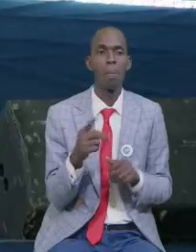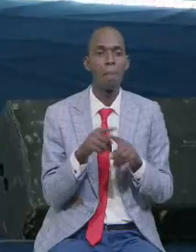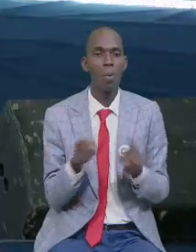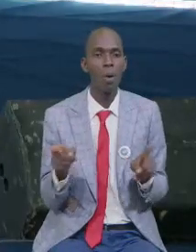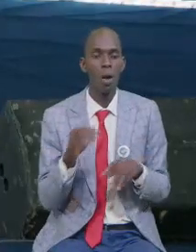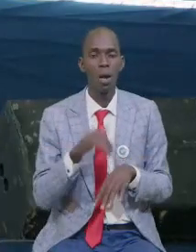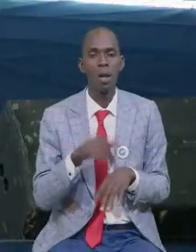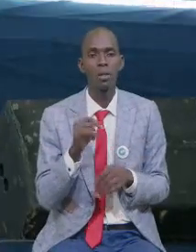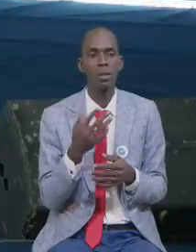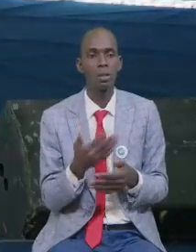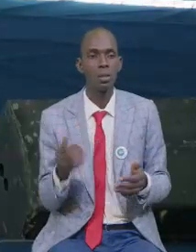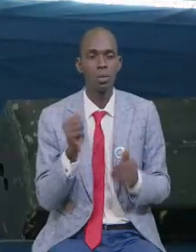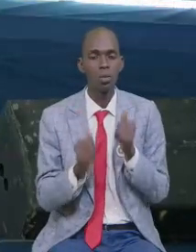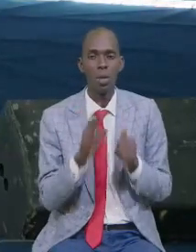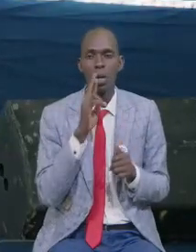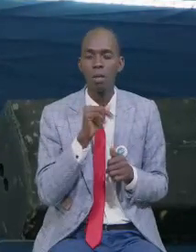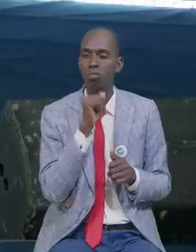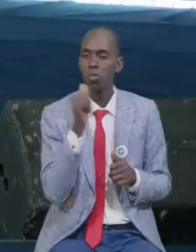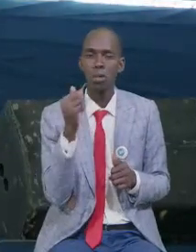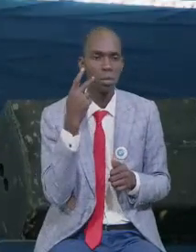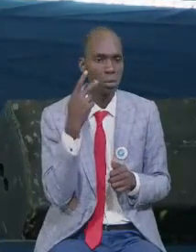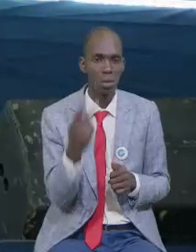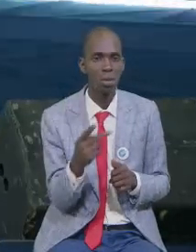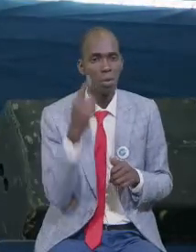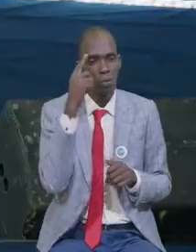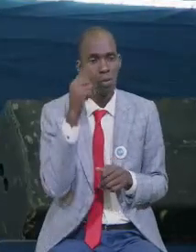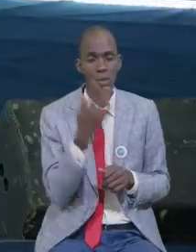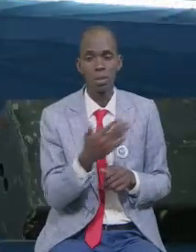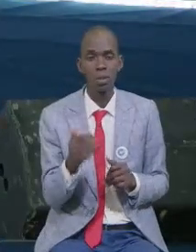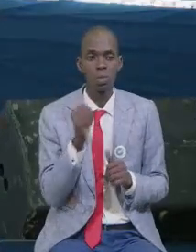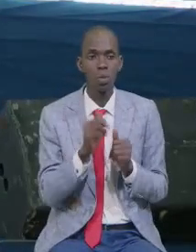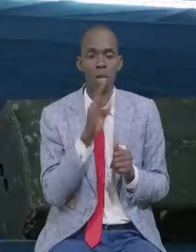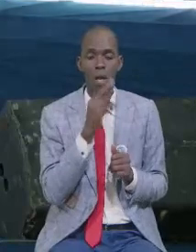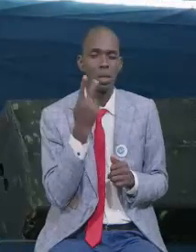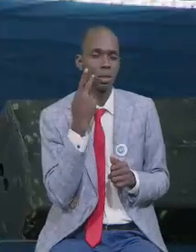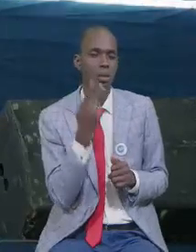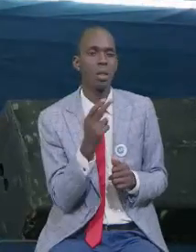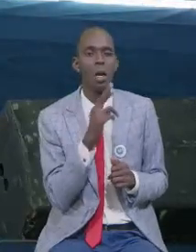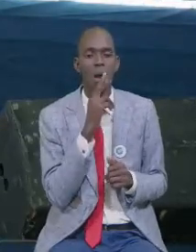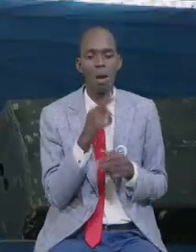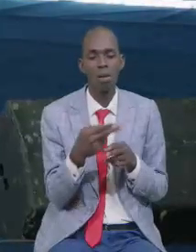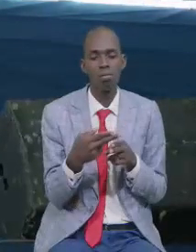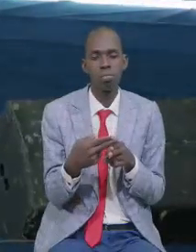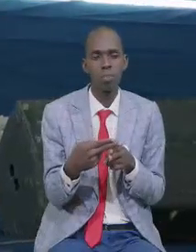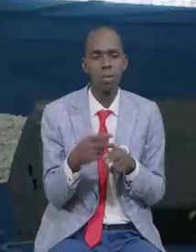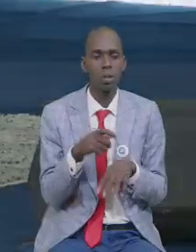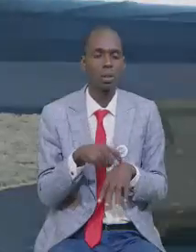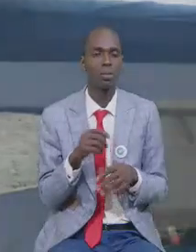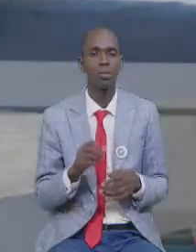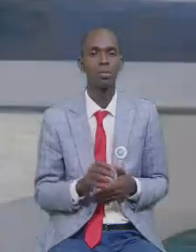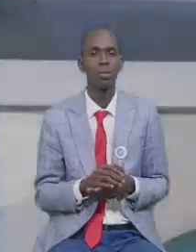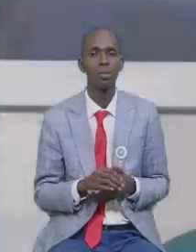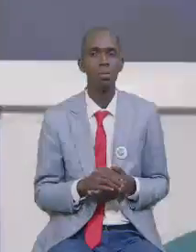the things which are not seen. For the things which are seen are temporal,